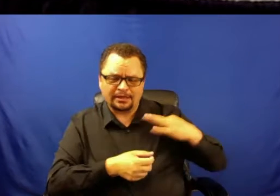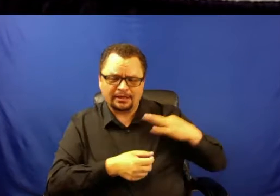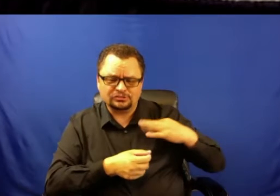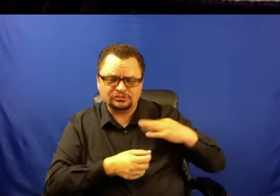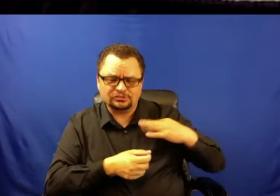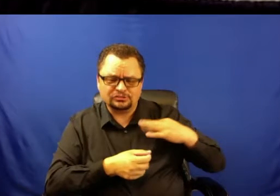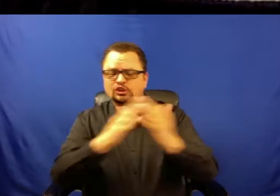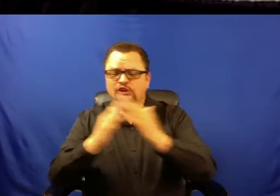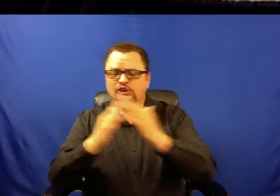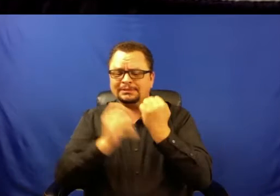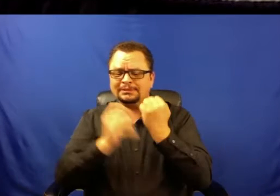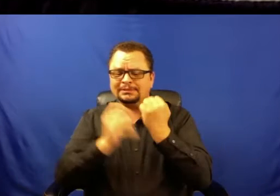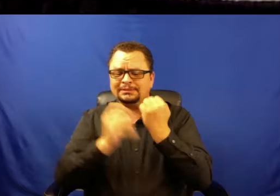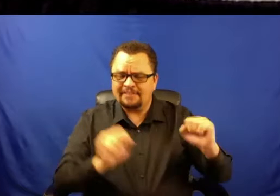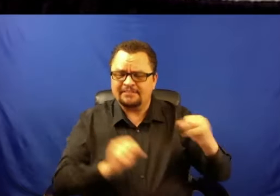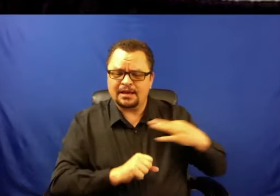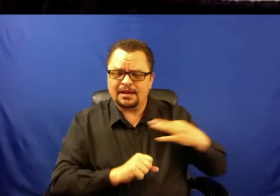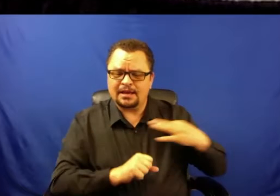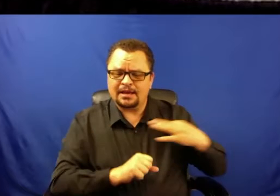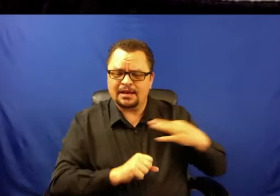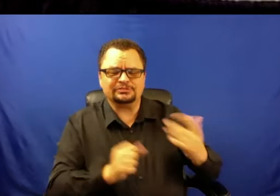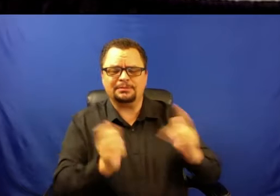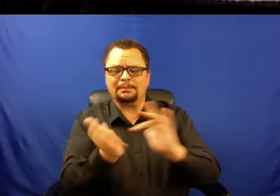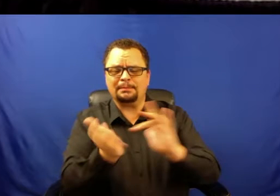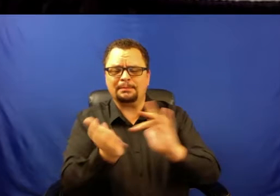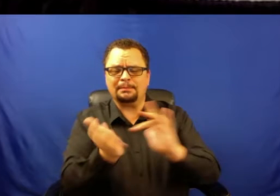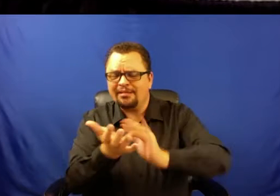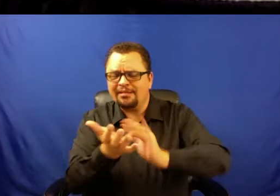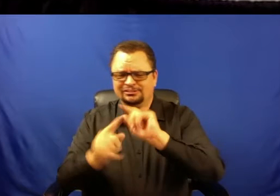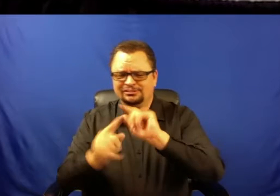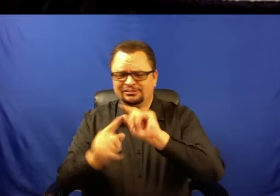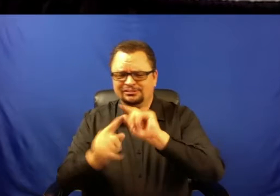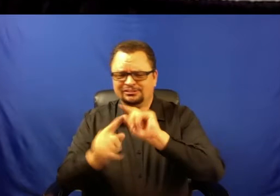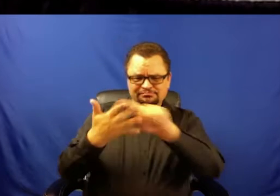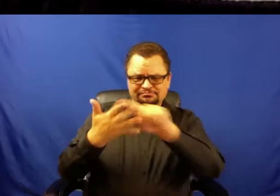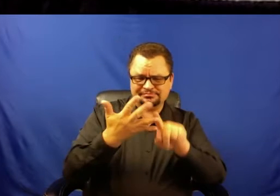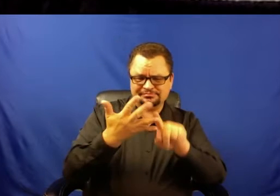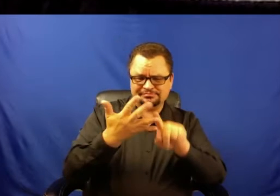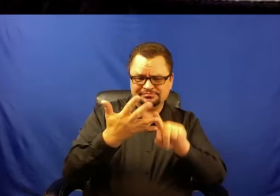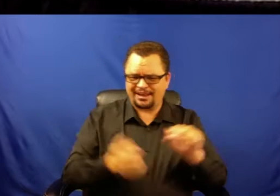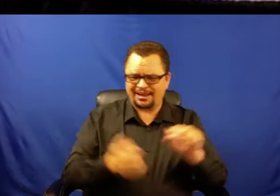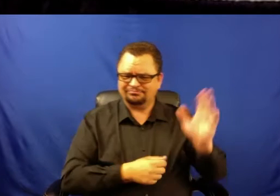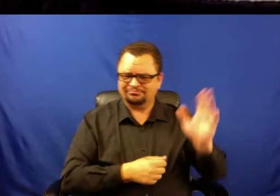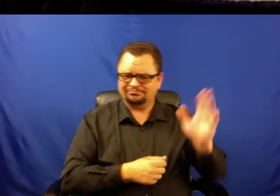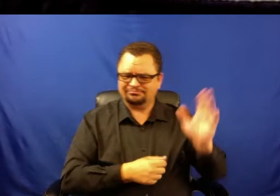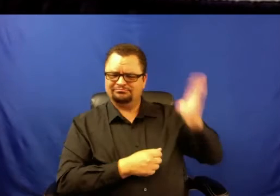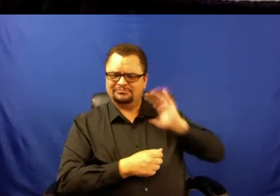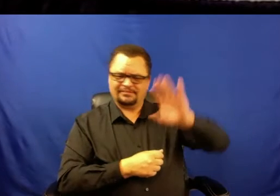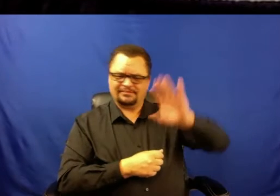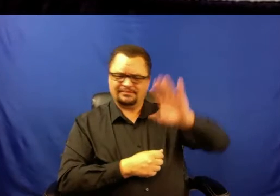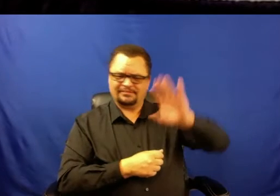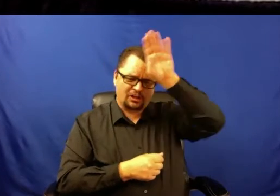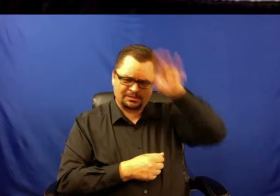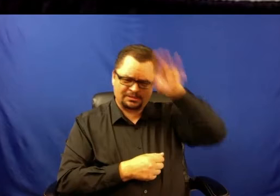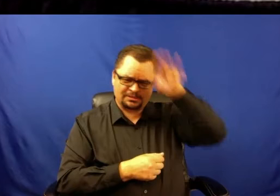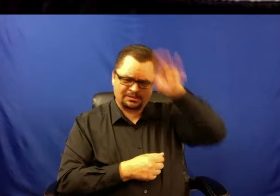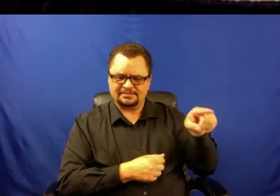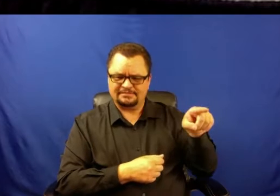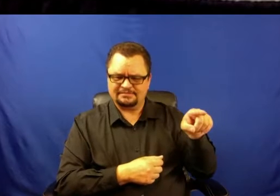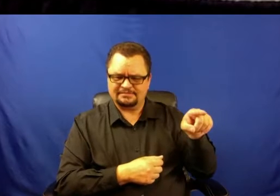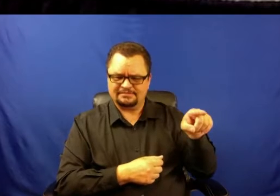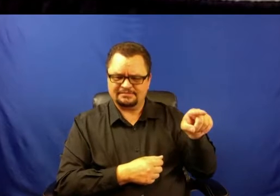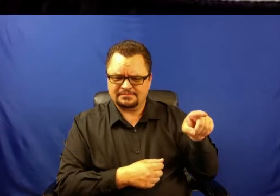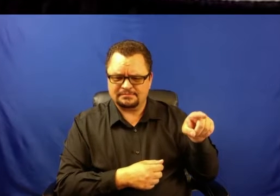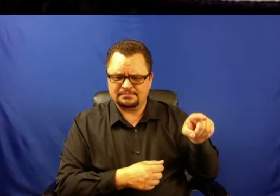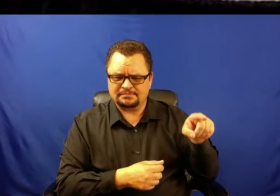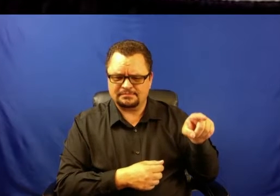and former Fire Chief Ted Colas, who is a board member, and he's not with us today. As a reminder, Operation House Call was a